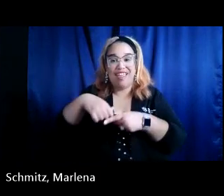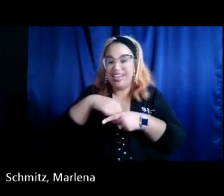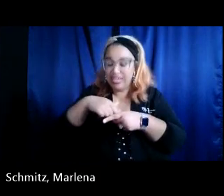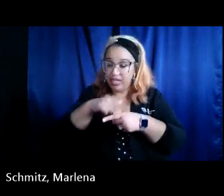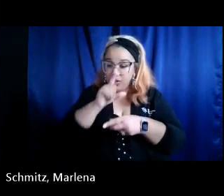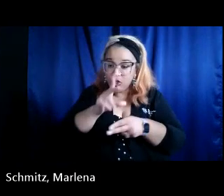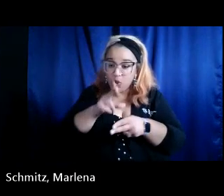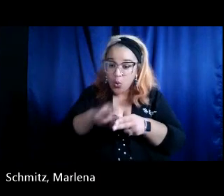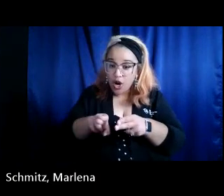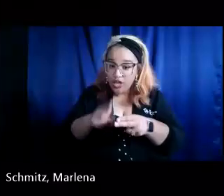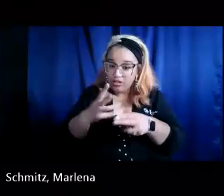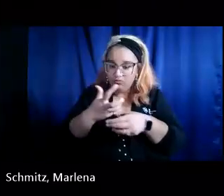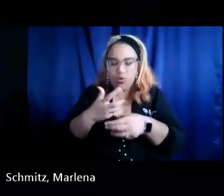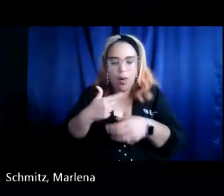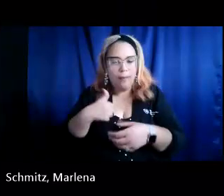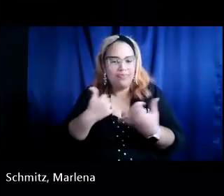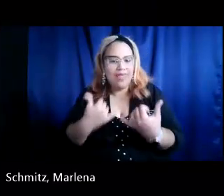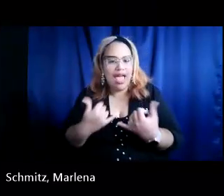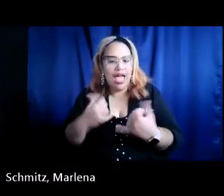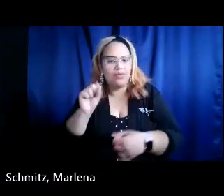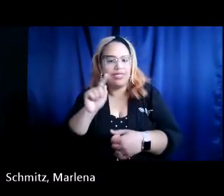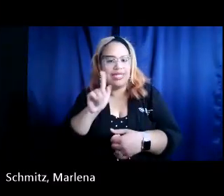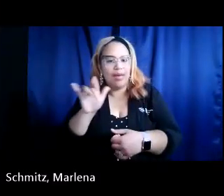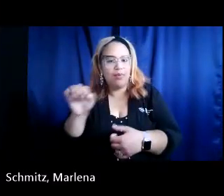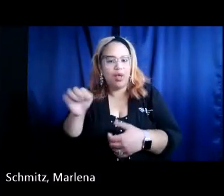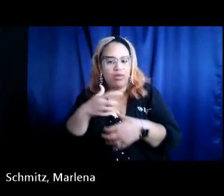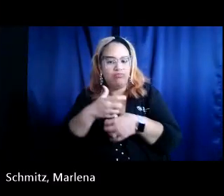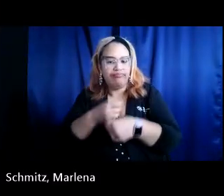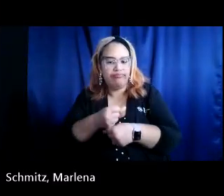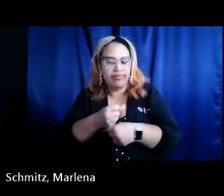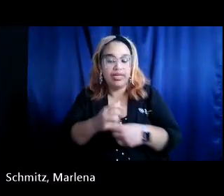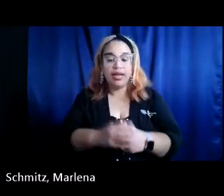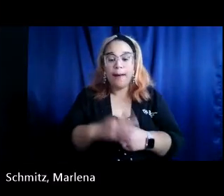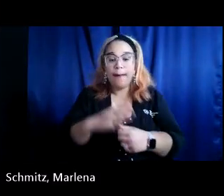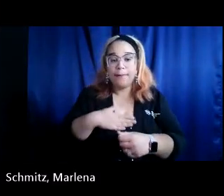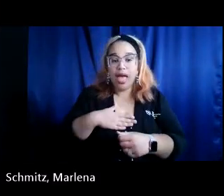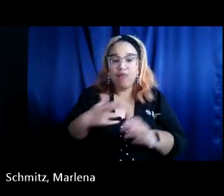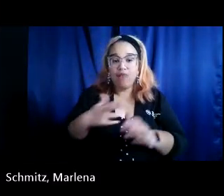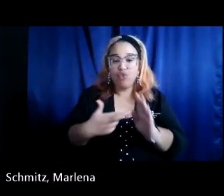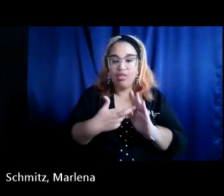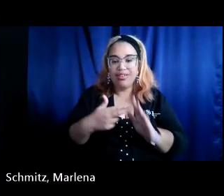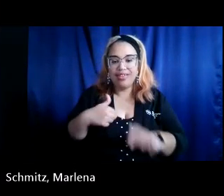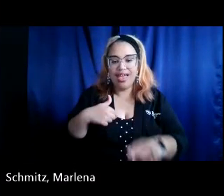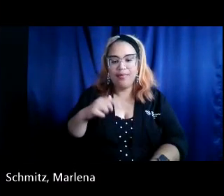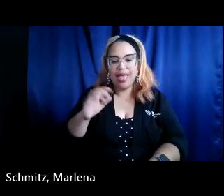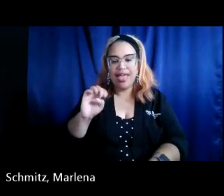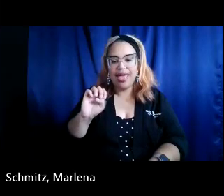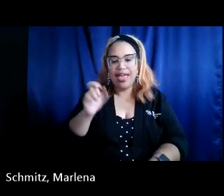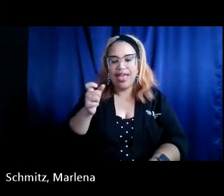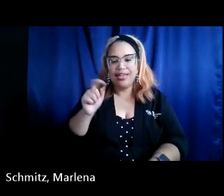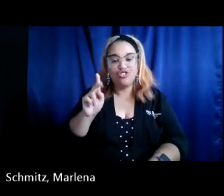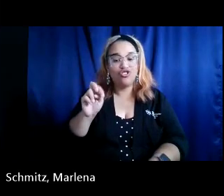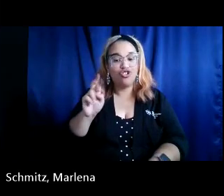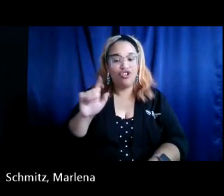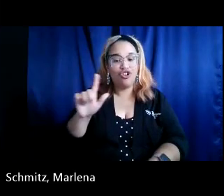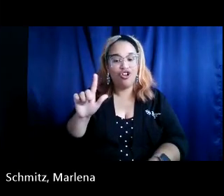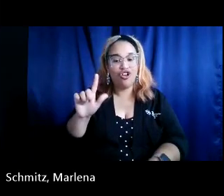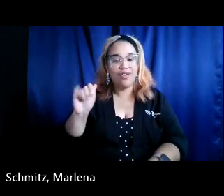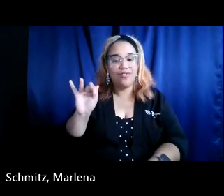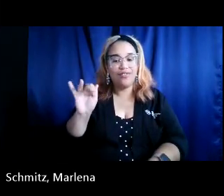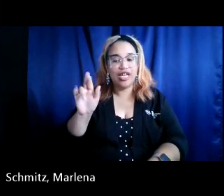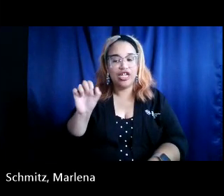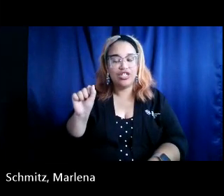such an important program. I'm the External Affairs Manager, and we have a very small team at the Treasurer's Office, but our work is so impactful, not only